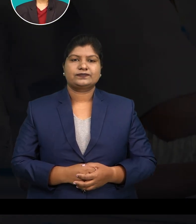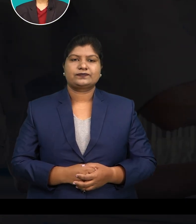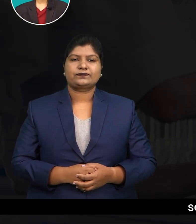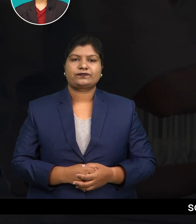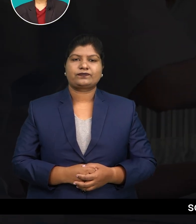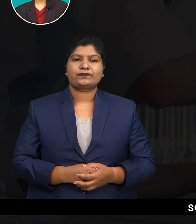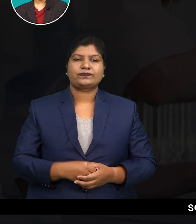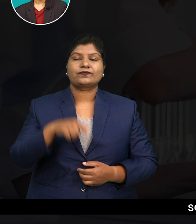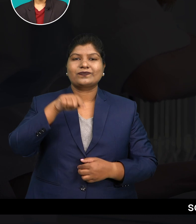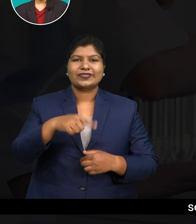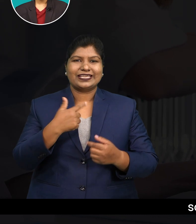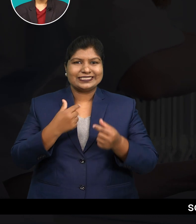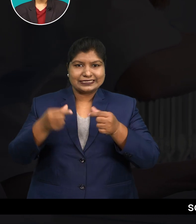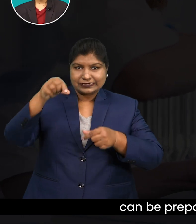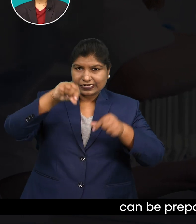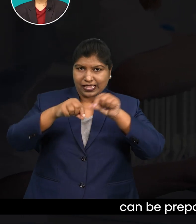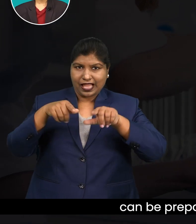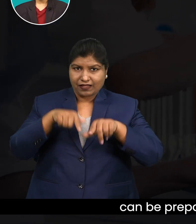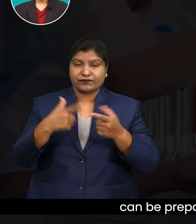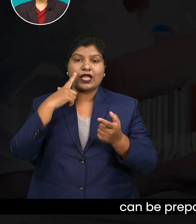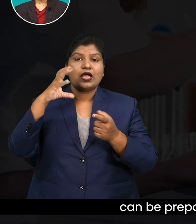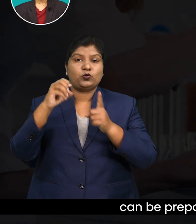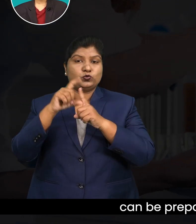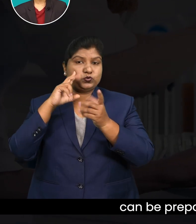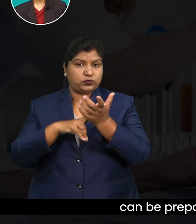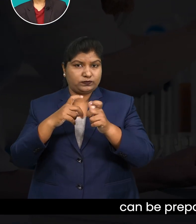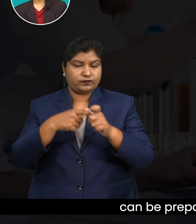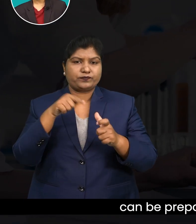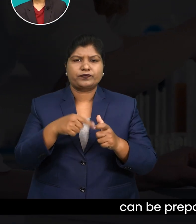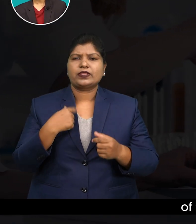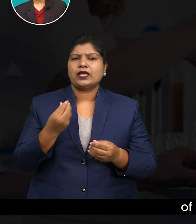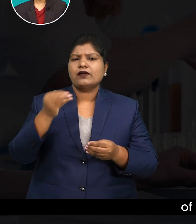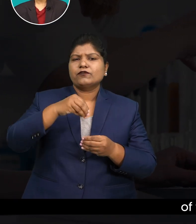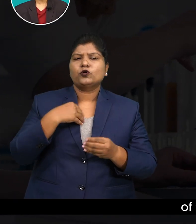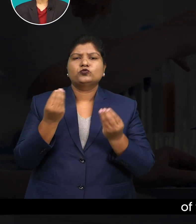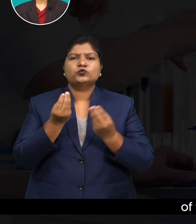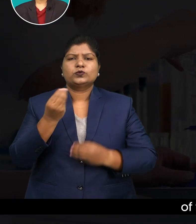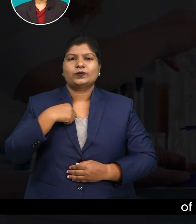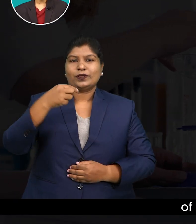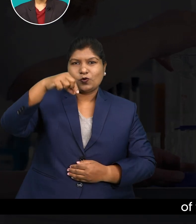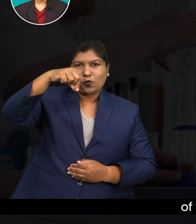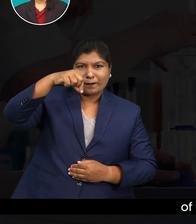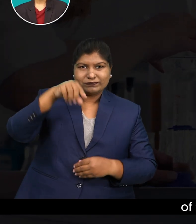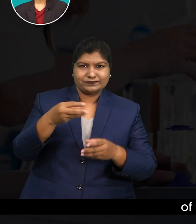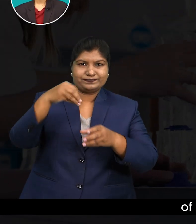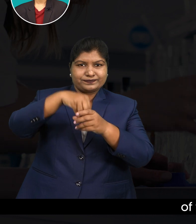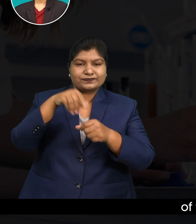A dilute solution of iodine can be prepared by adding a few drops of tincture of iodine